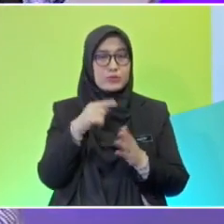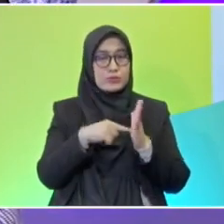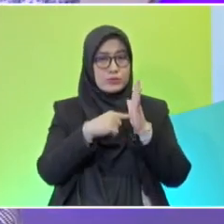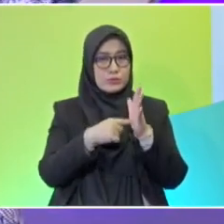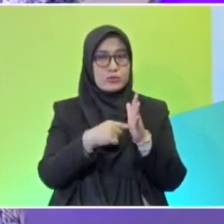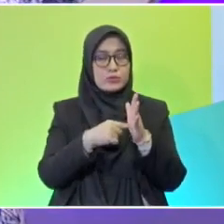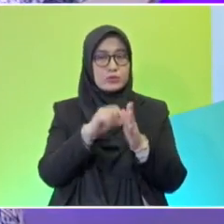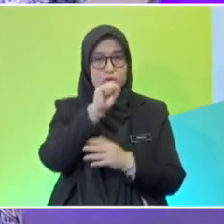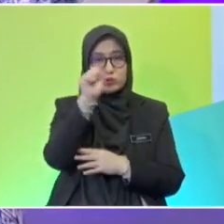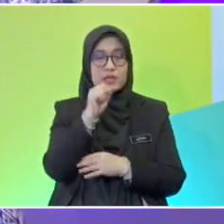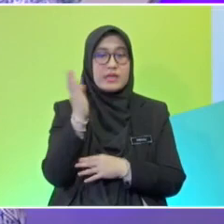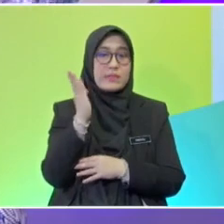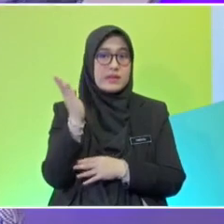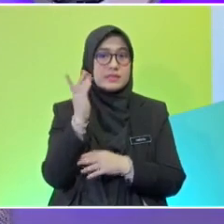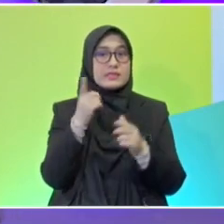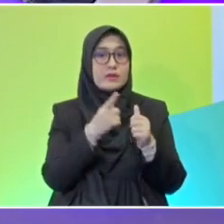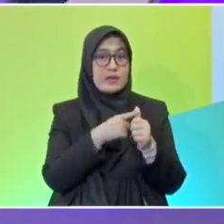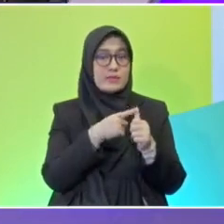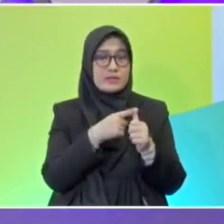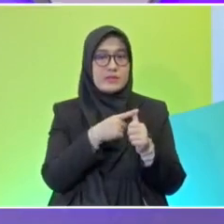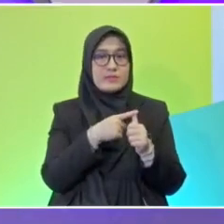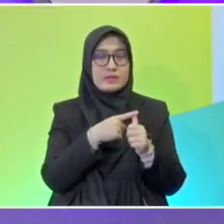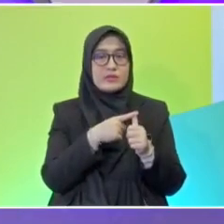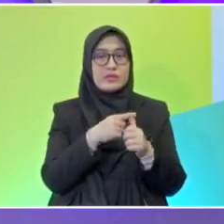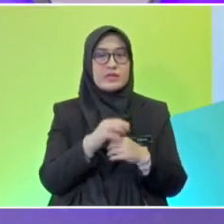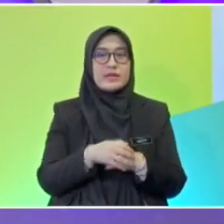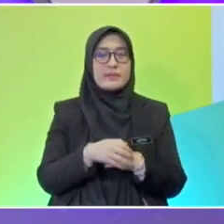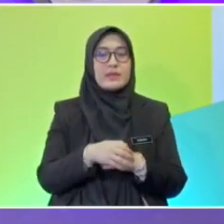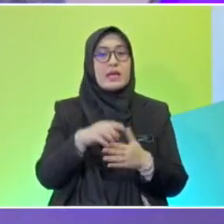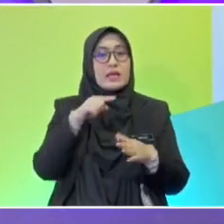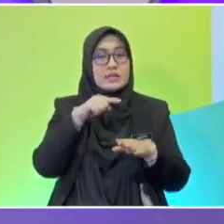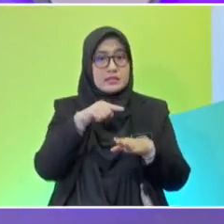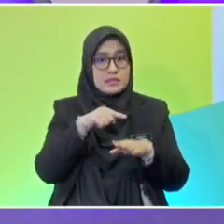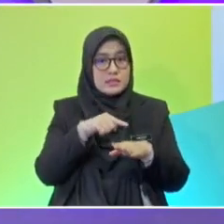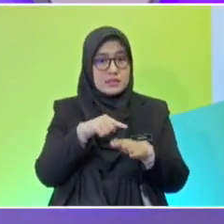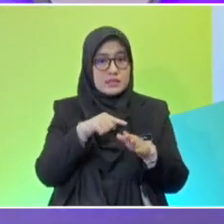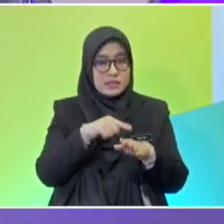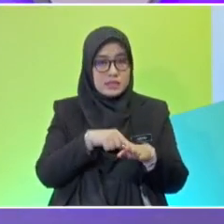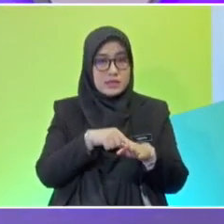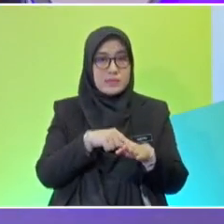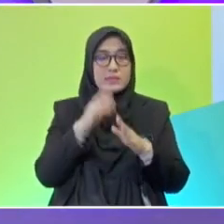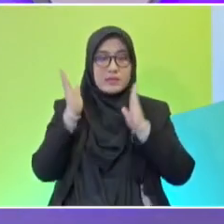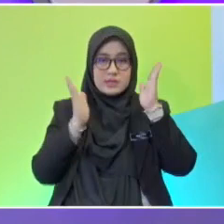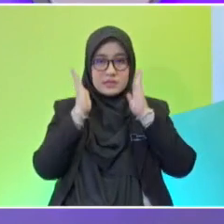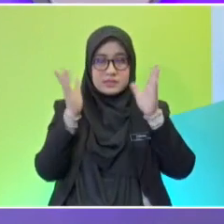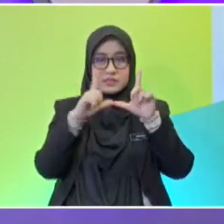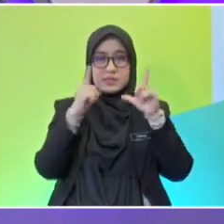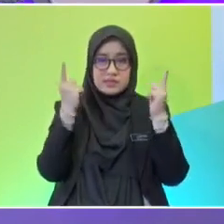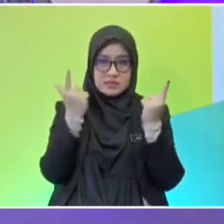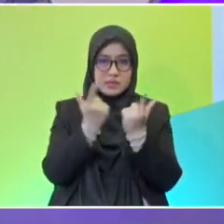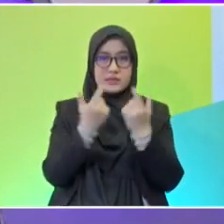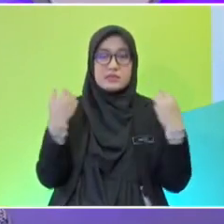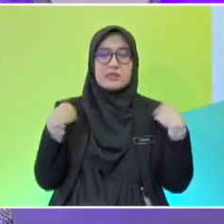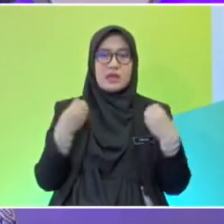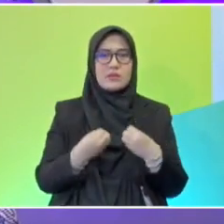usually, I'm sure in the Malaysian classroom, we sometimes have quite a large number of pupils in our class.